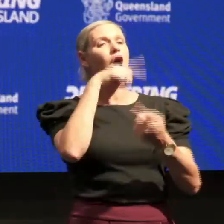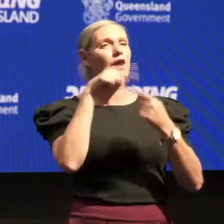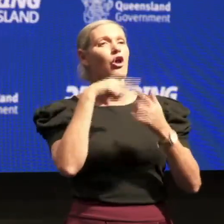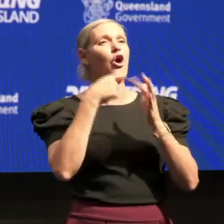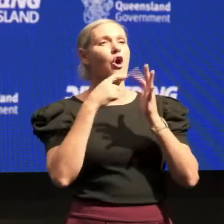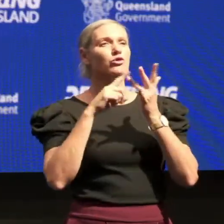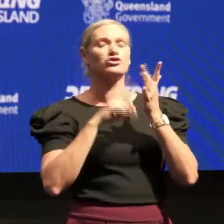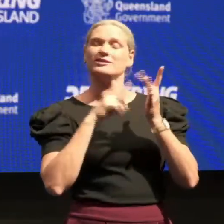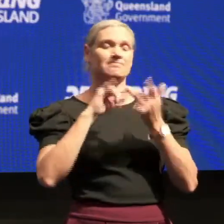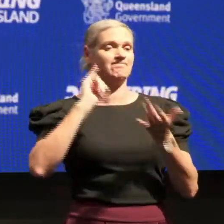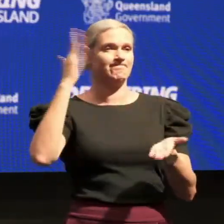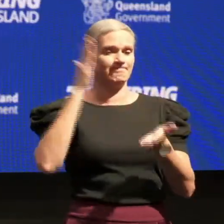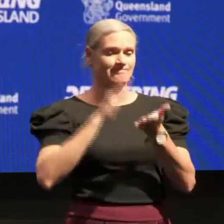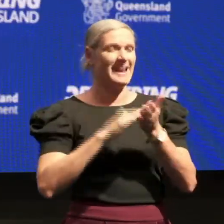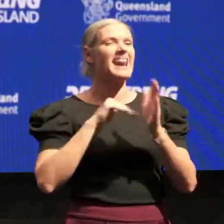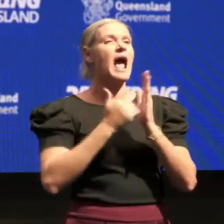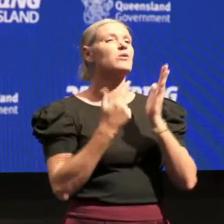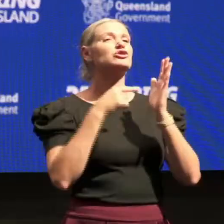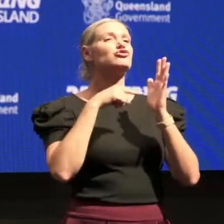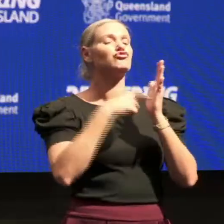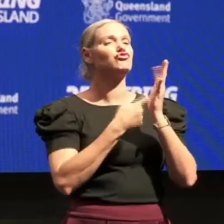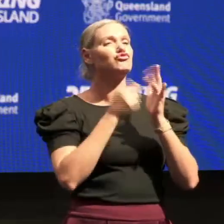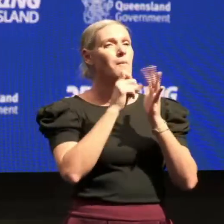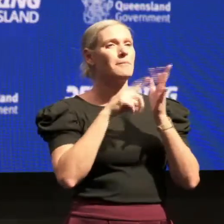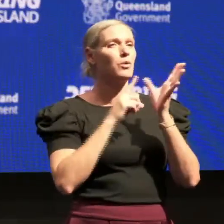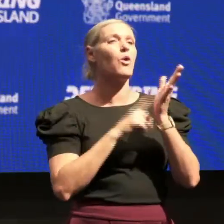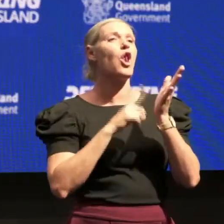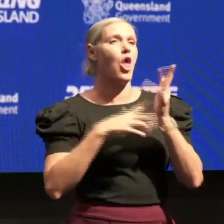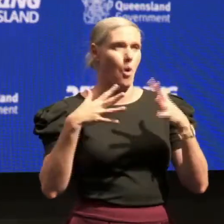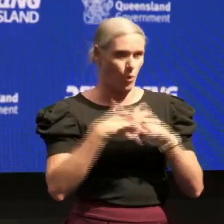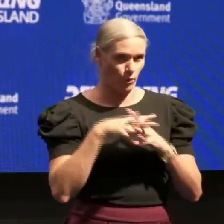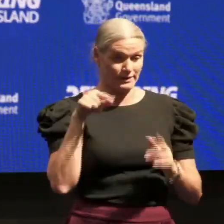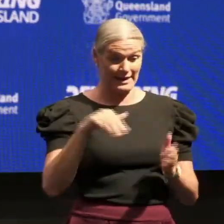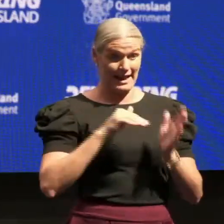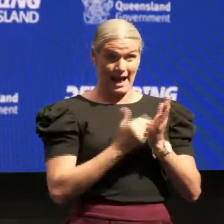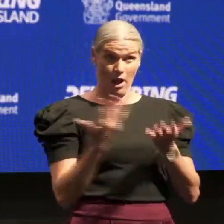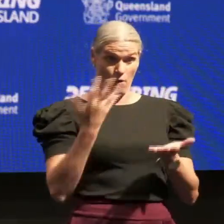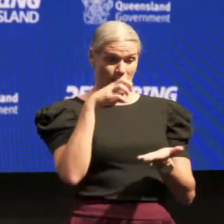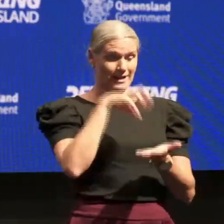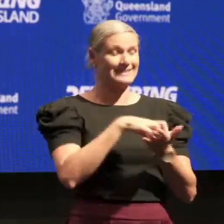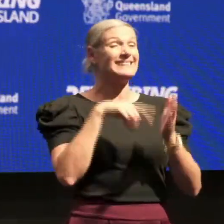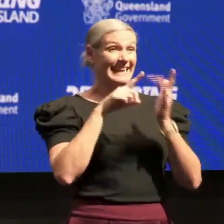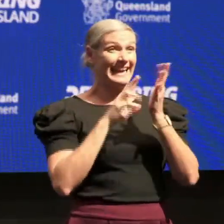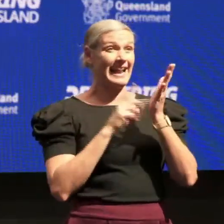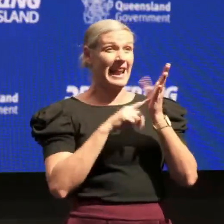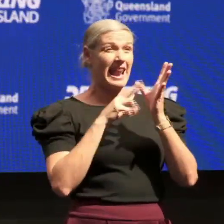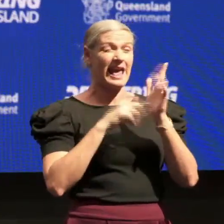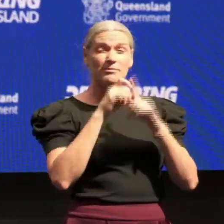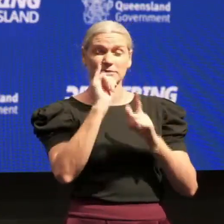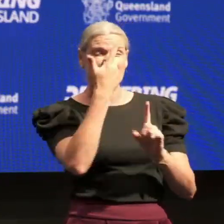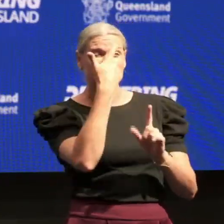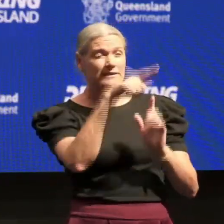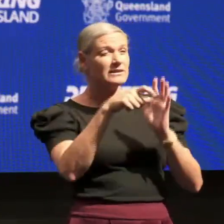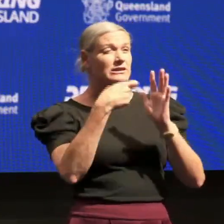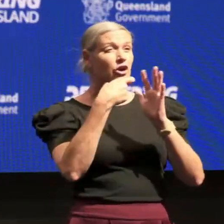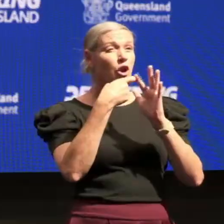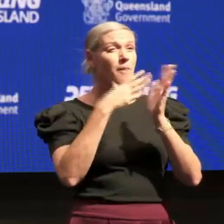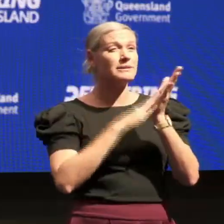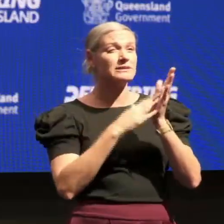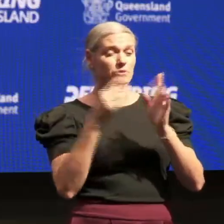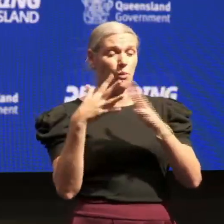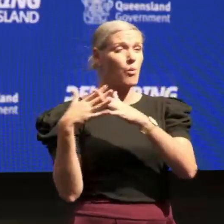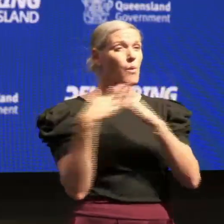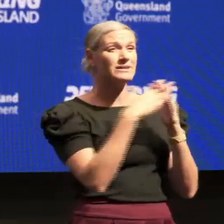has now reduced to a tropical low. It is positioned inland about 70 kilometres to